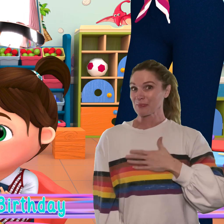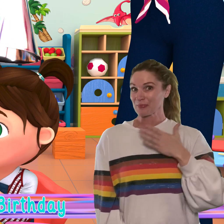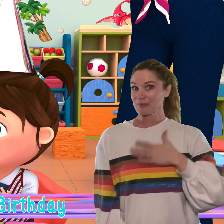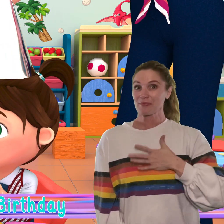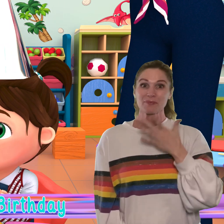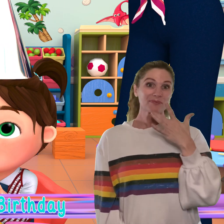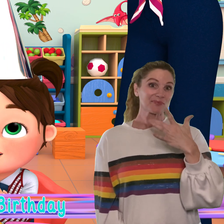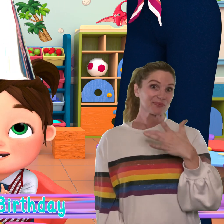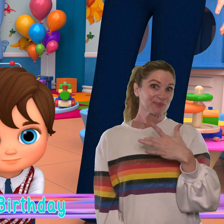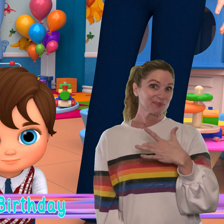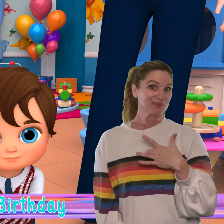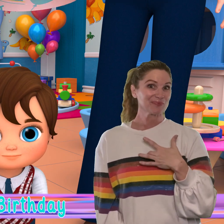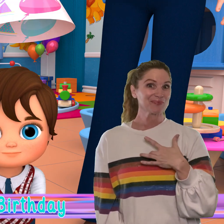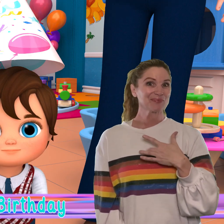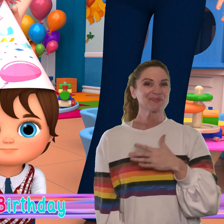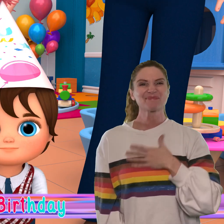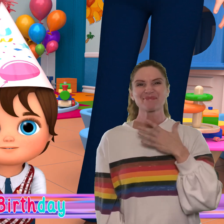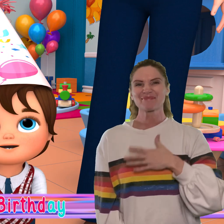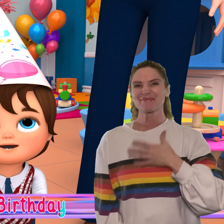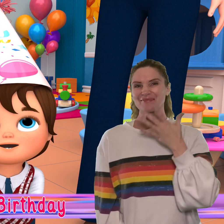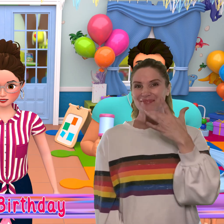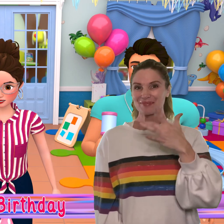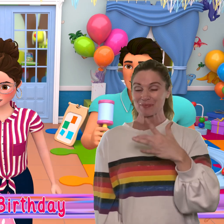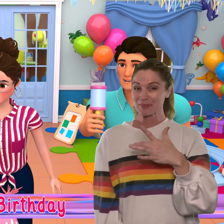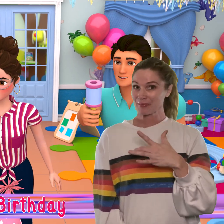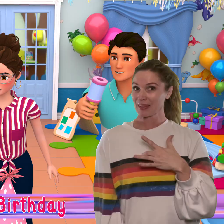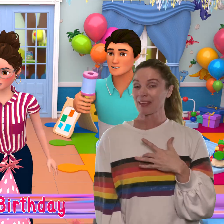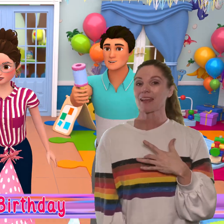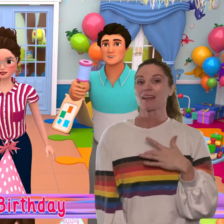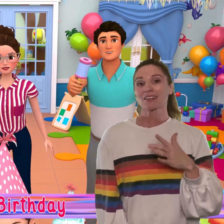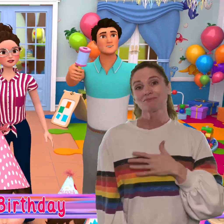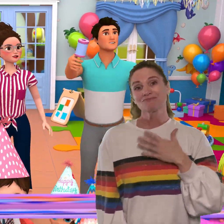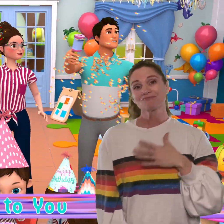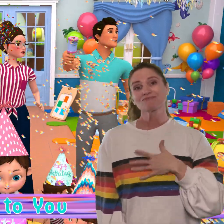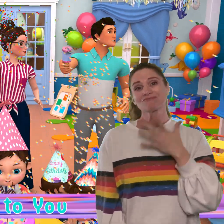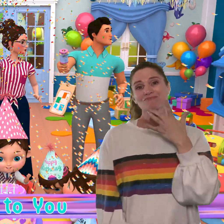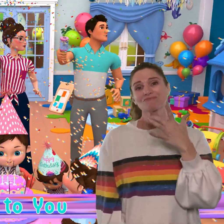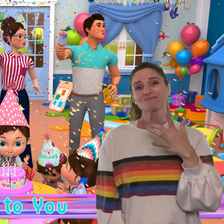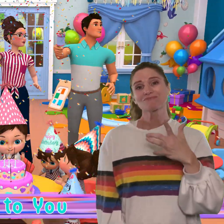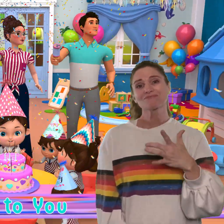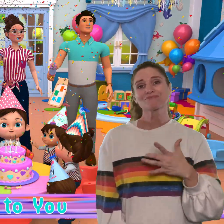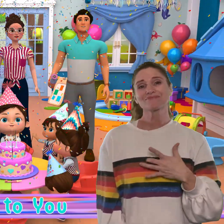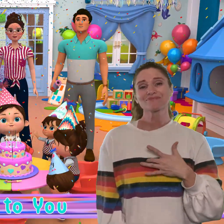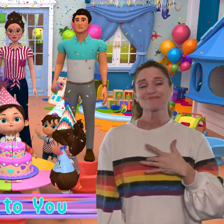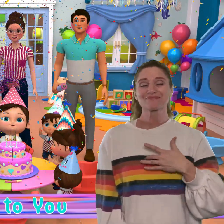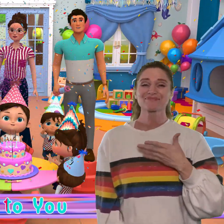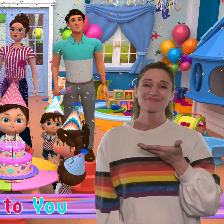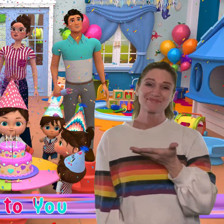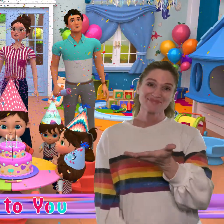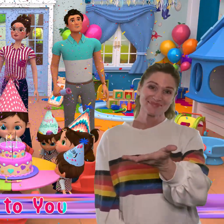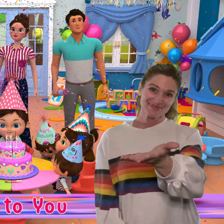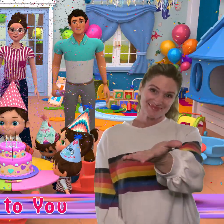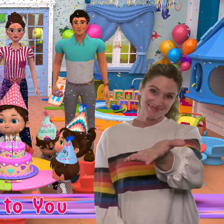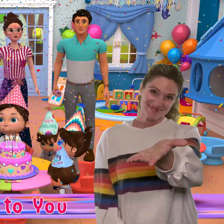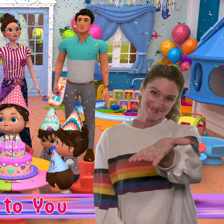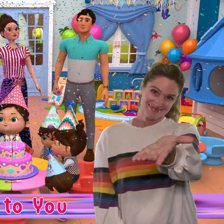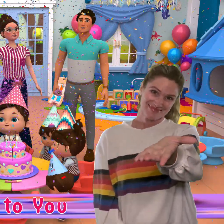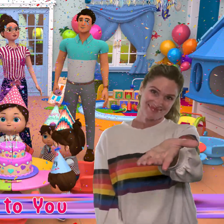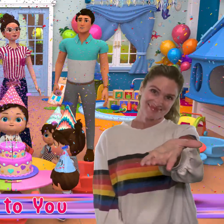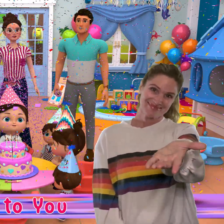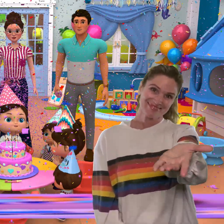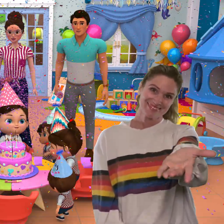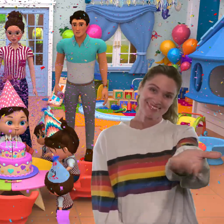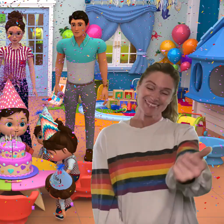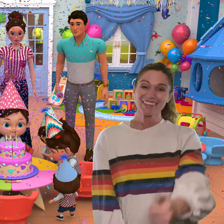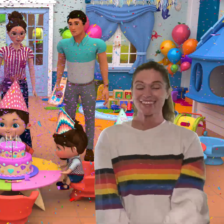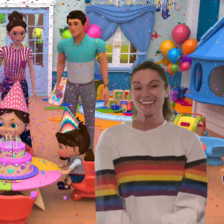you happy birthday happy birthday happy birthday to